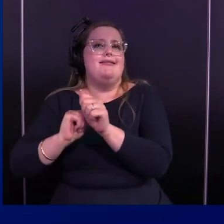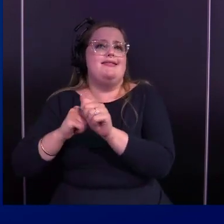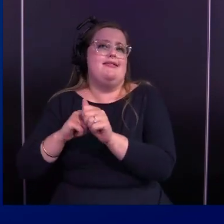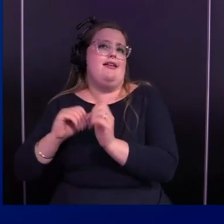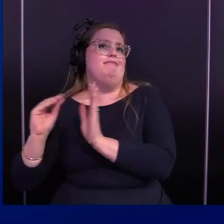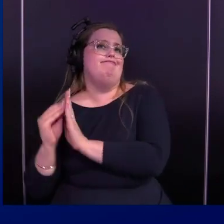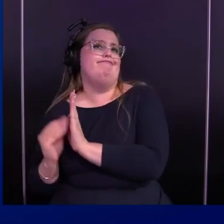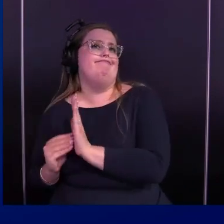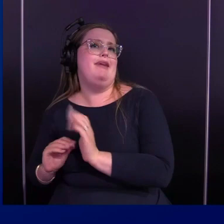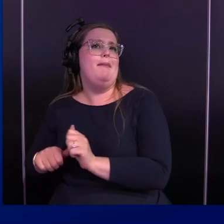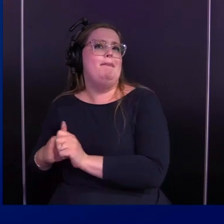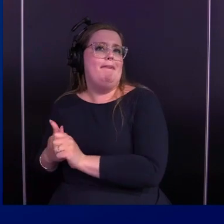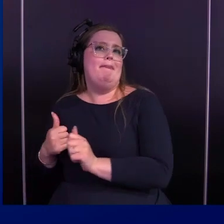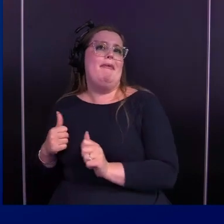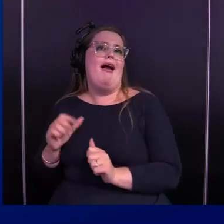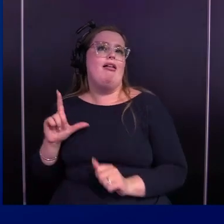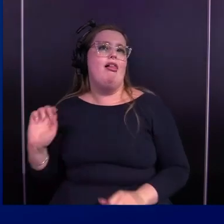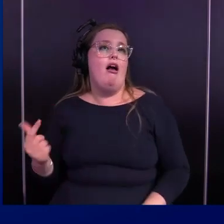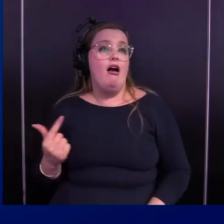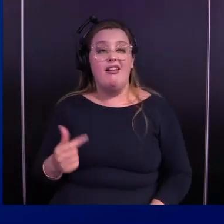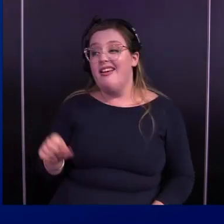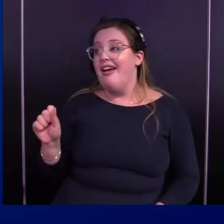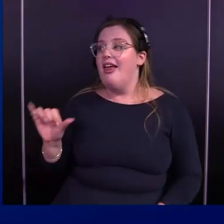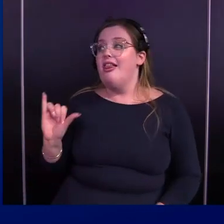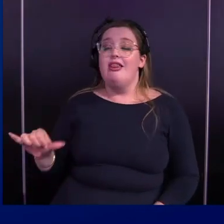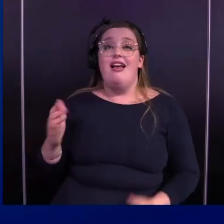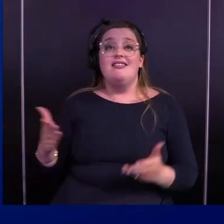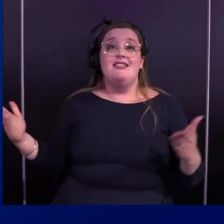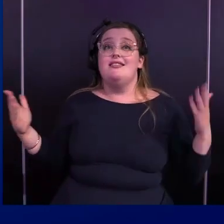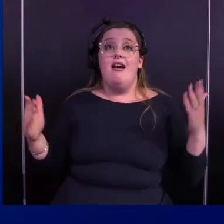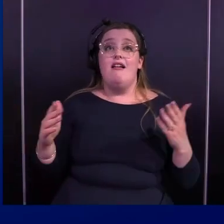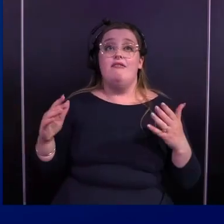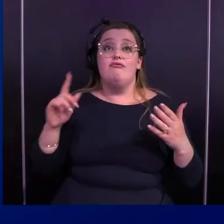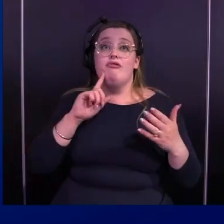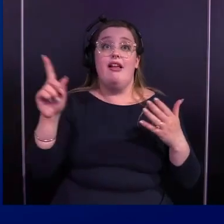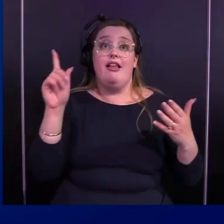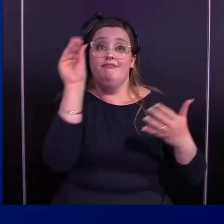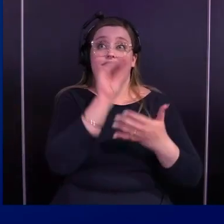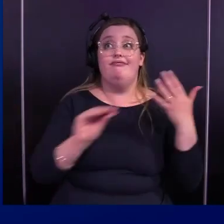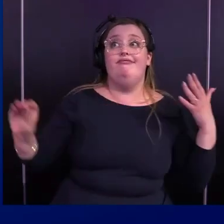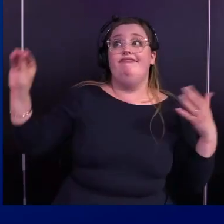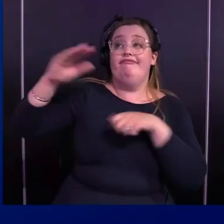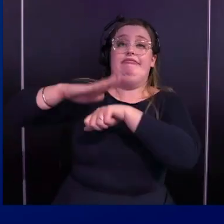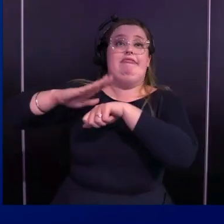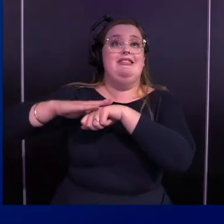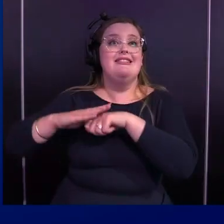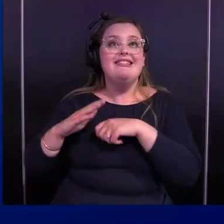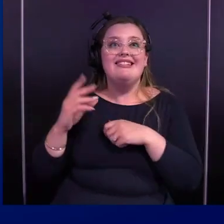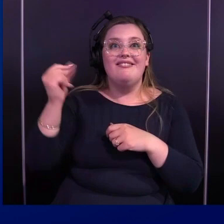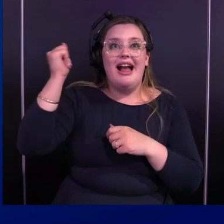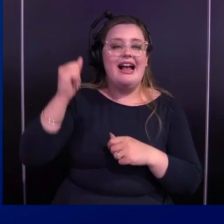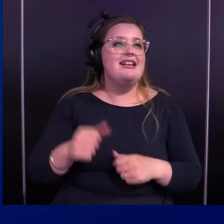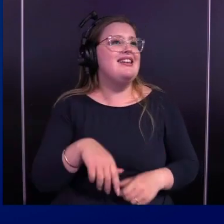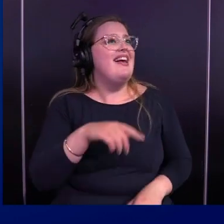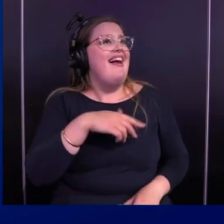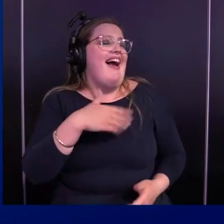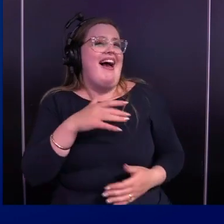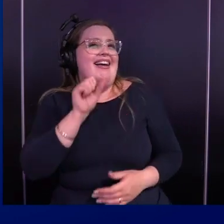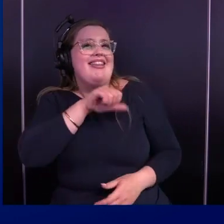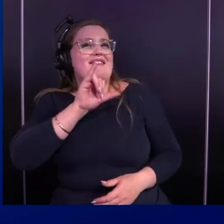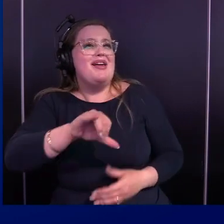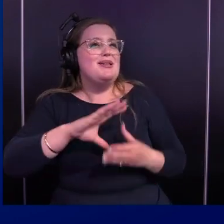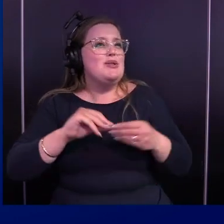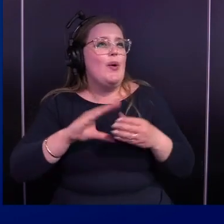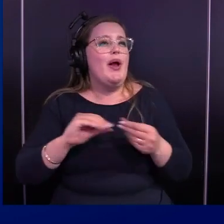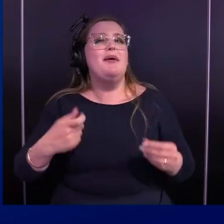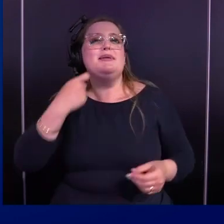that stuff boils right up to the top so fast. Yeah, and I love that story because I was at an amusement park nearby here